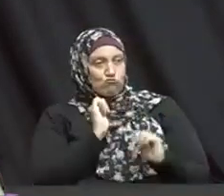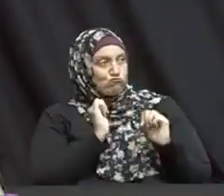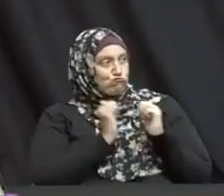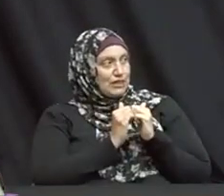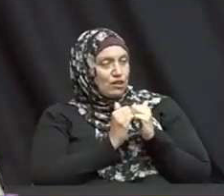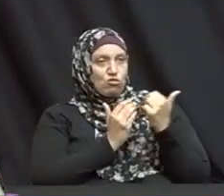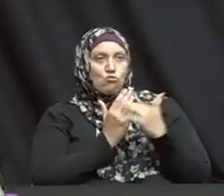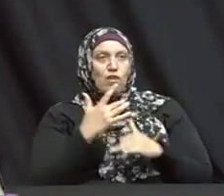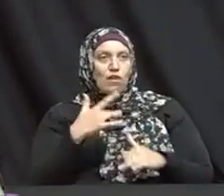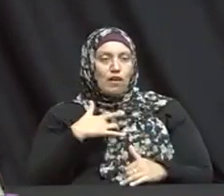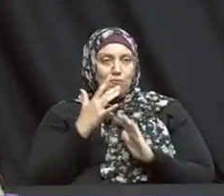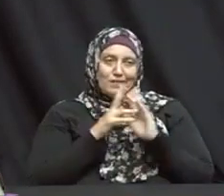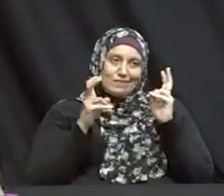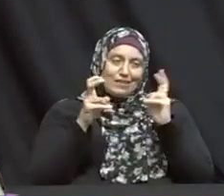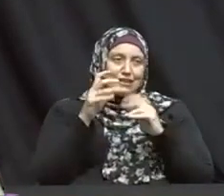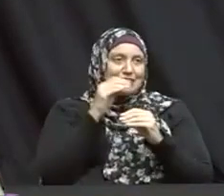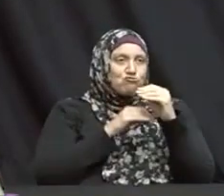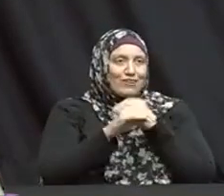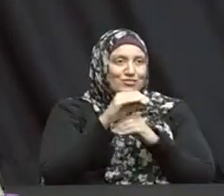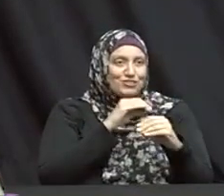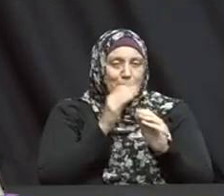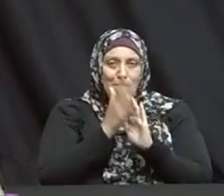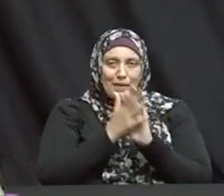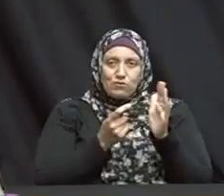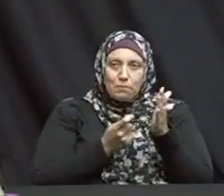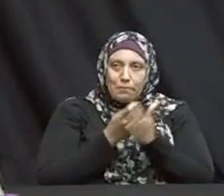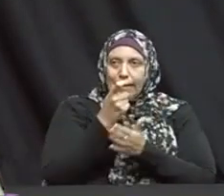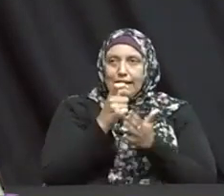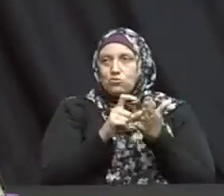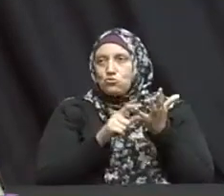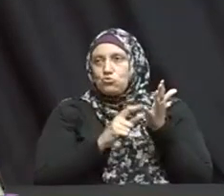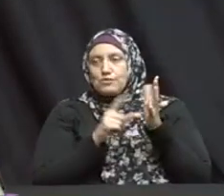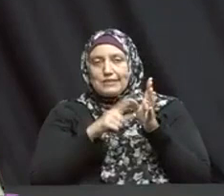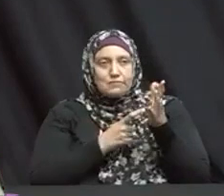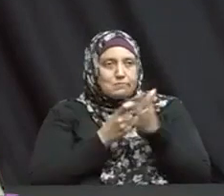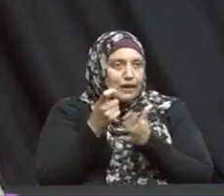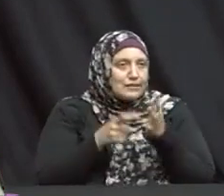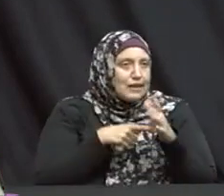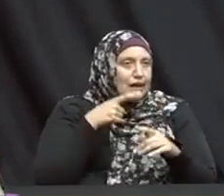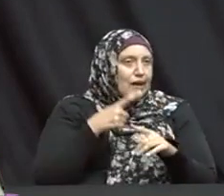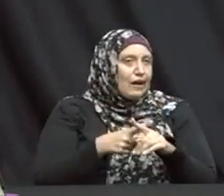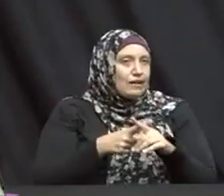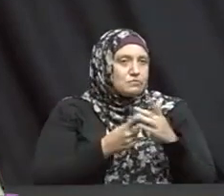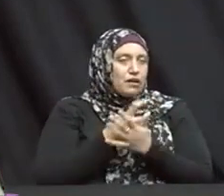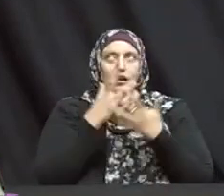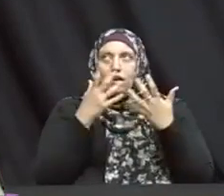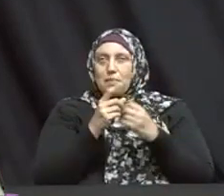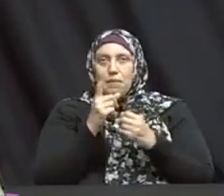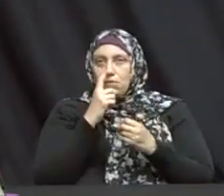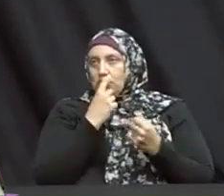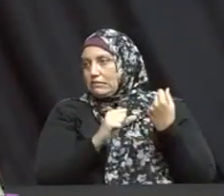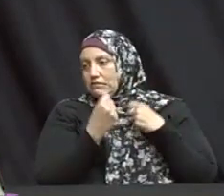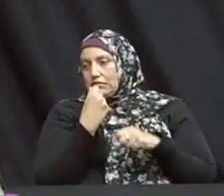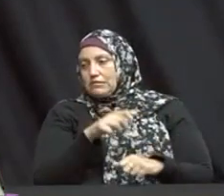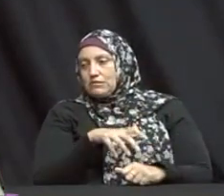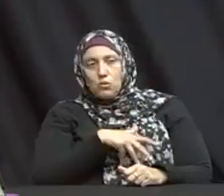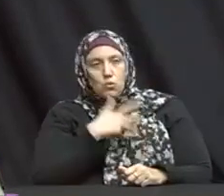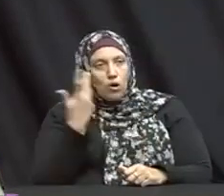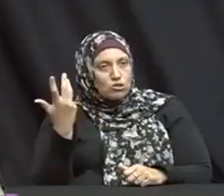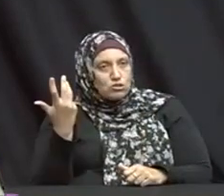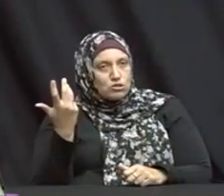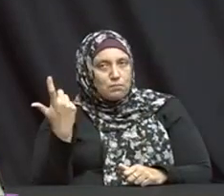creating a transaction which is then subject to duties and taxes and so forth, which is what everyone wants to avoid, and that's losing part of